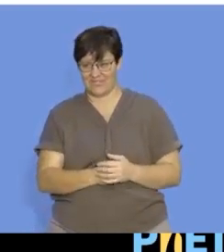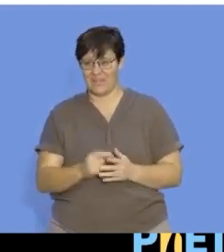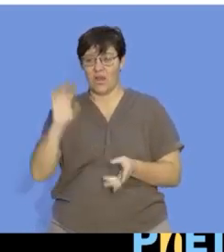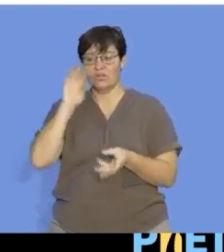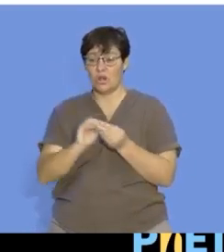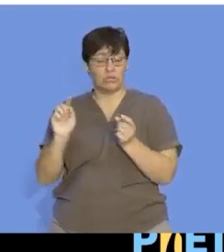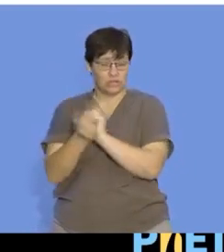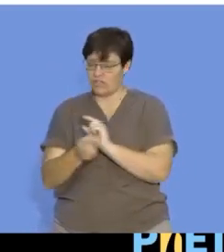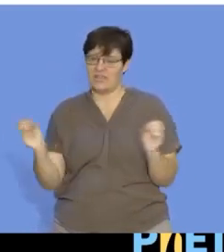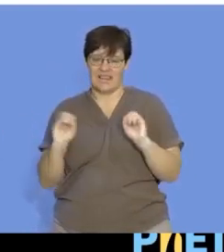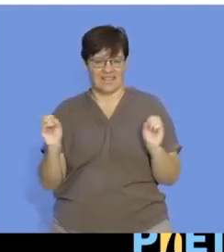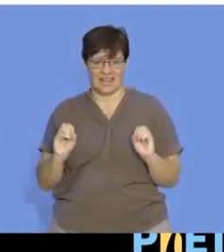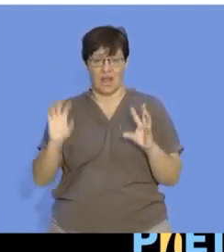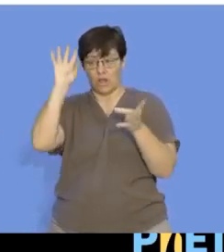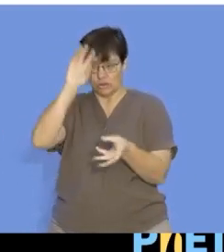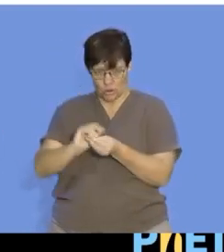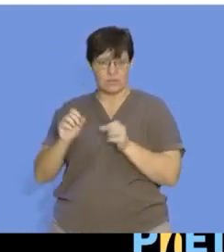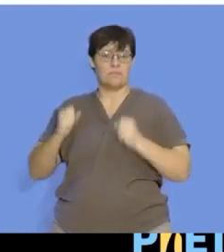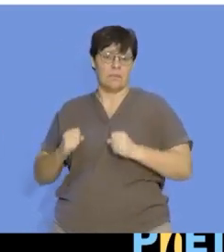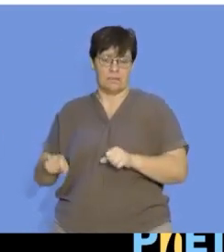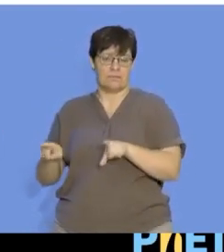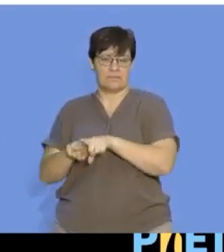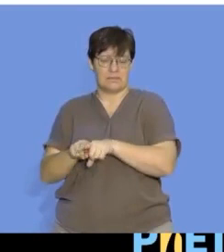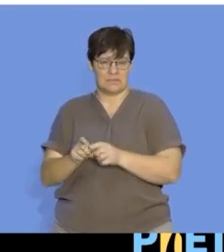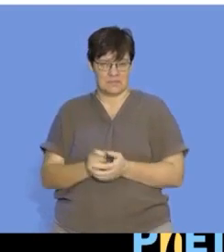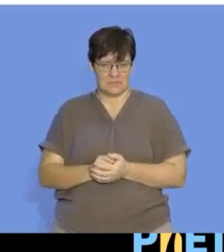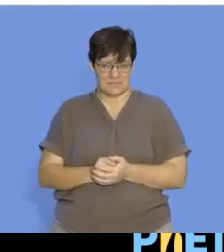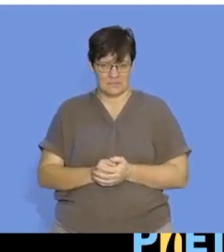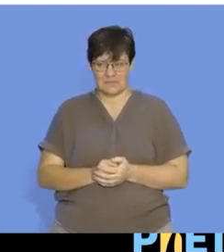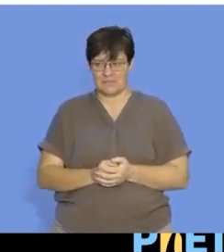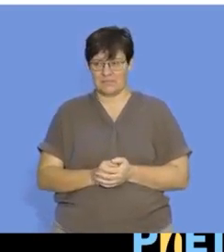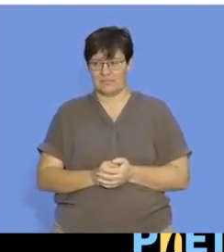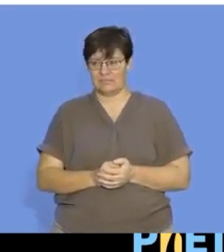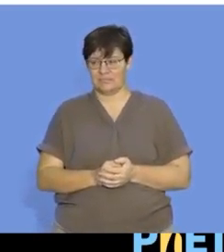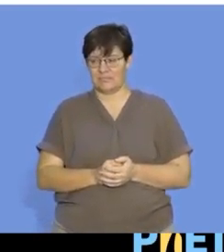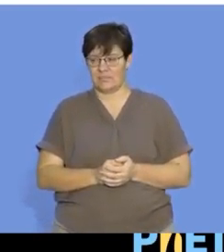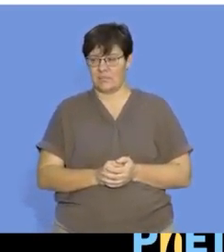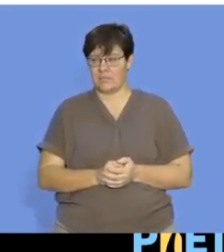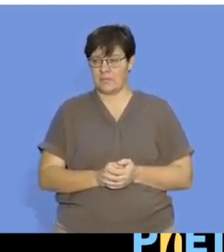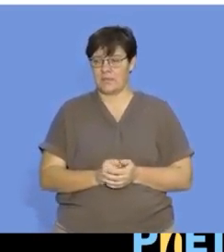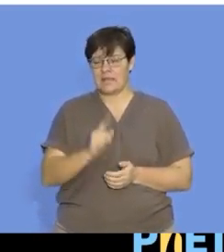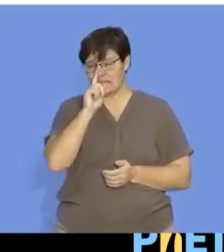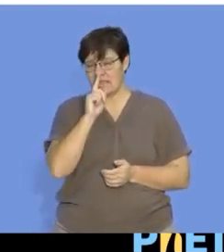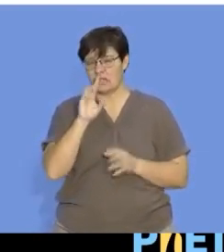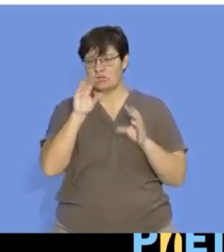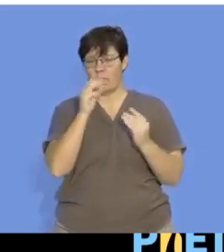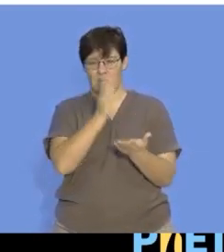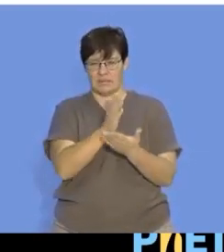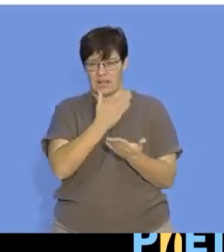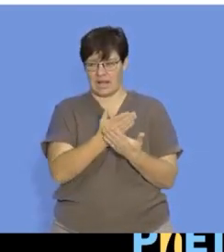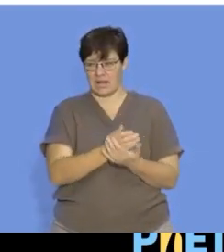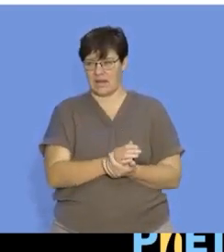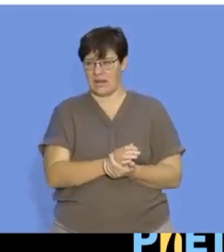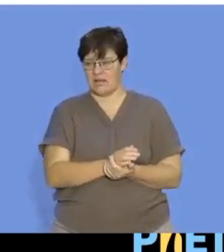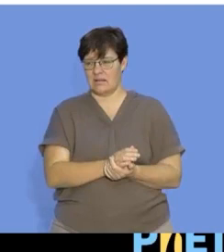No. So now I'm going to see if I can get it to stop in the middle. So